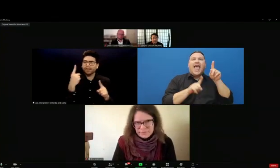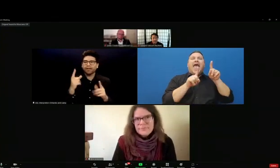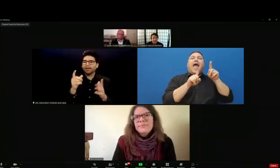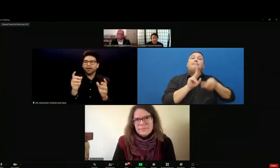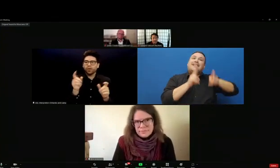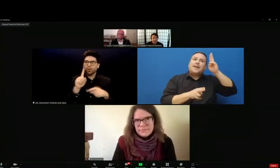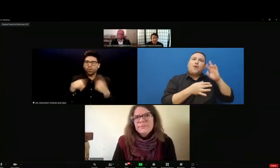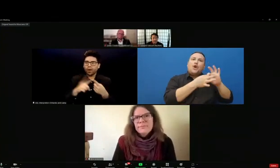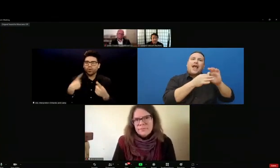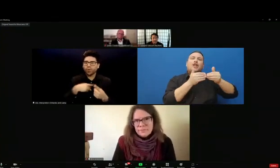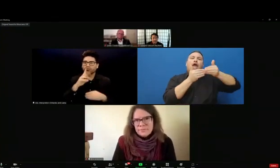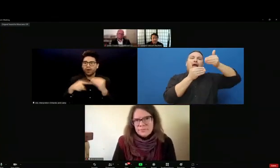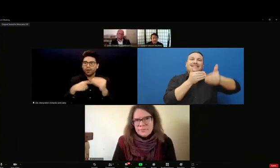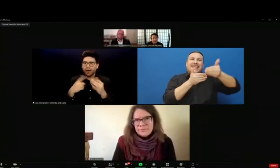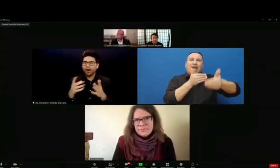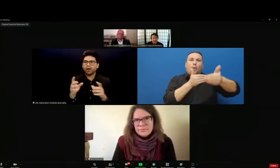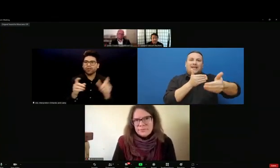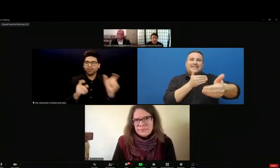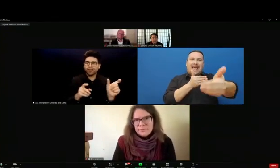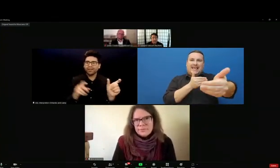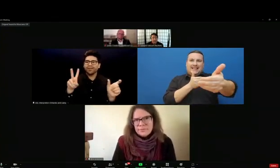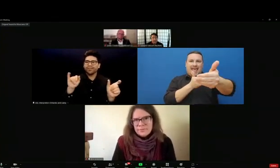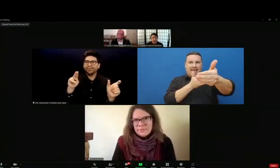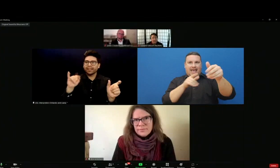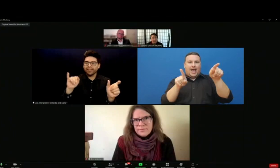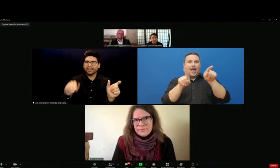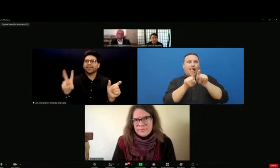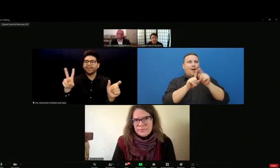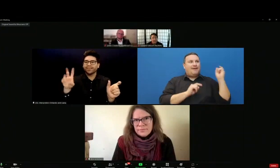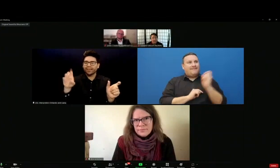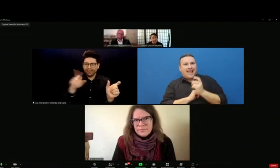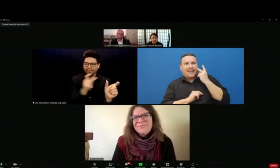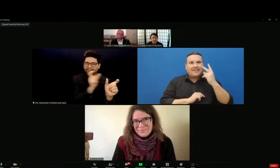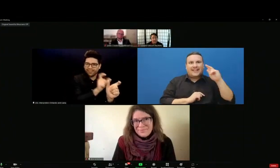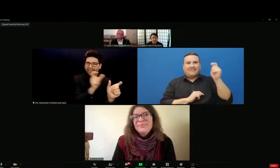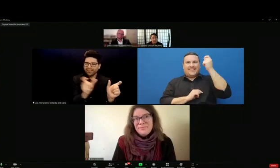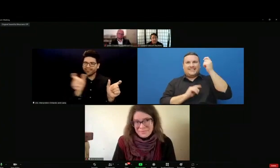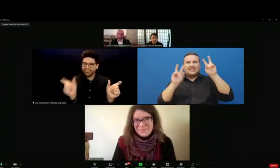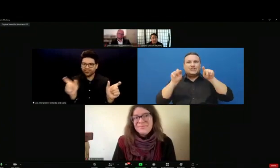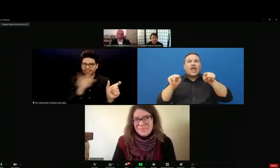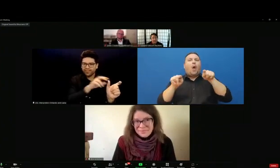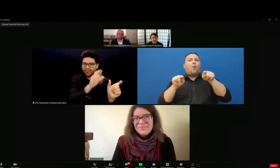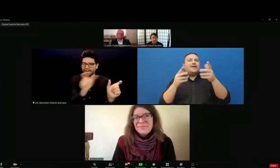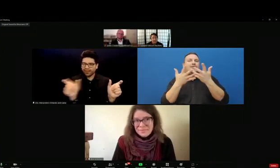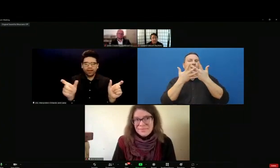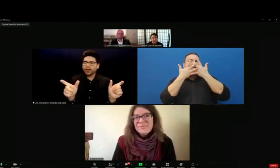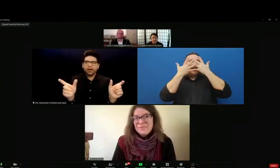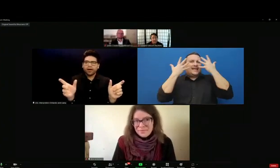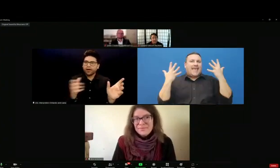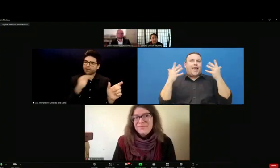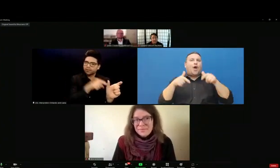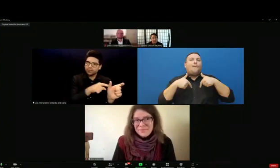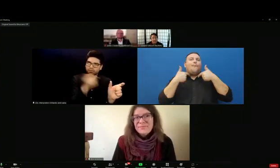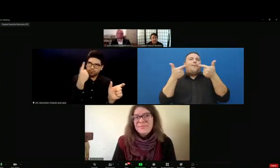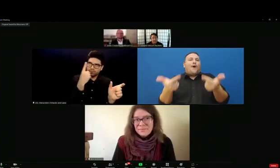vidi, vici. So we first say the thing that happened, what is happening now, and that happens next, because it just makes sense, it is easier to process. In the